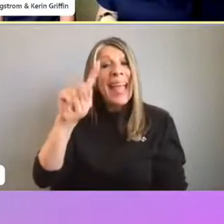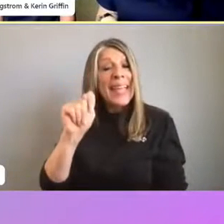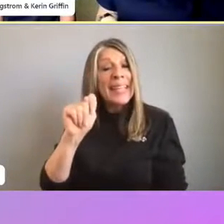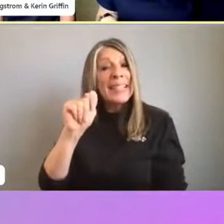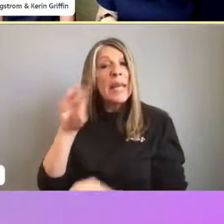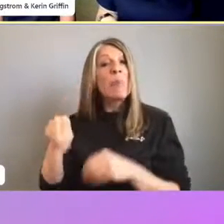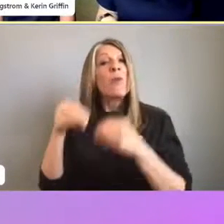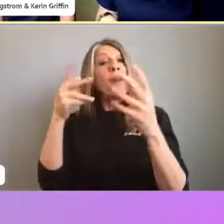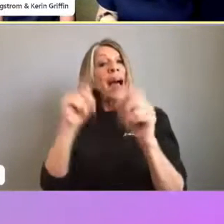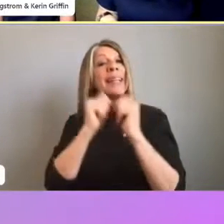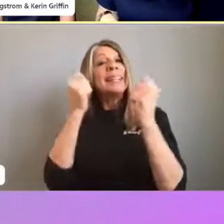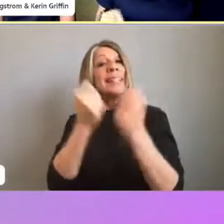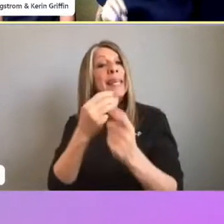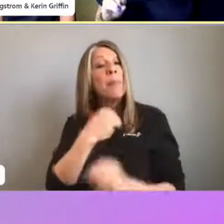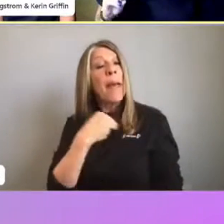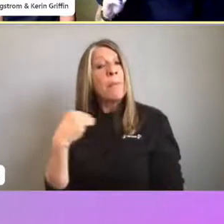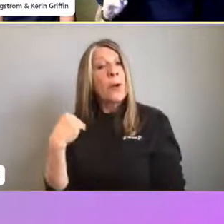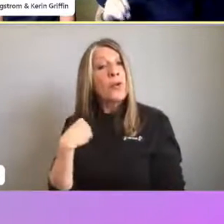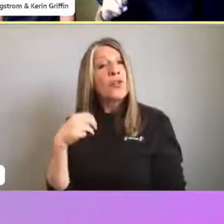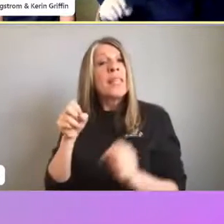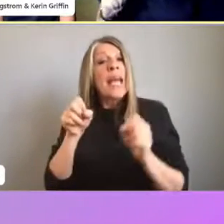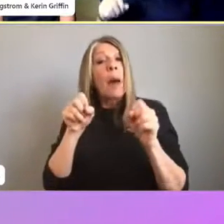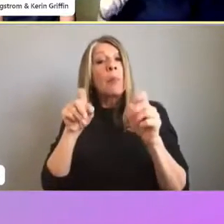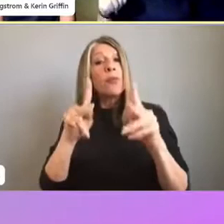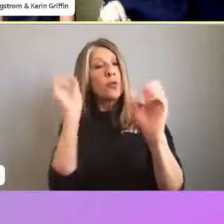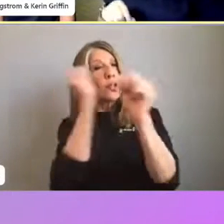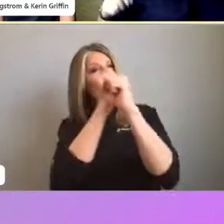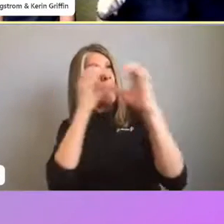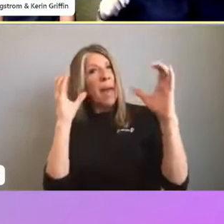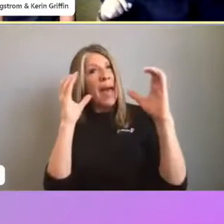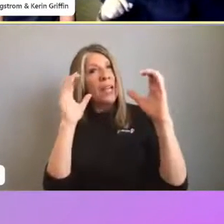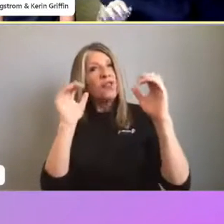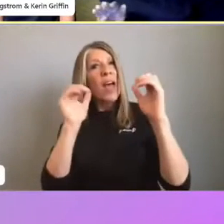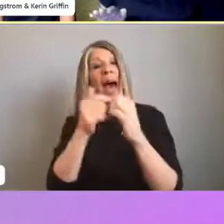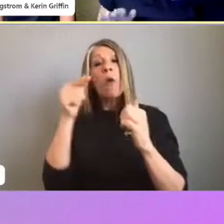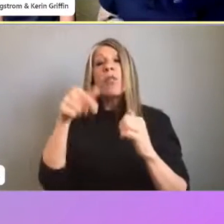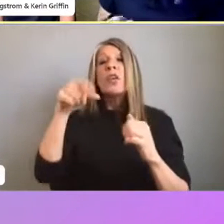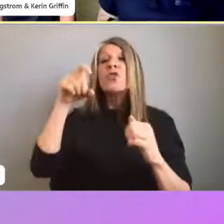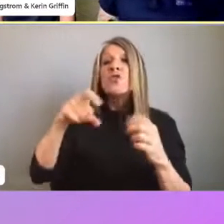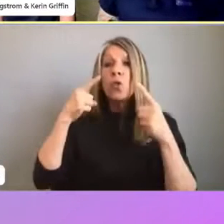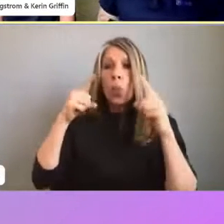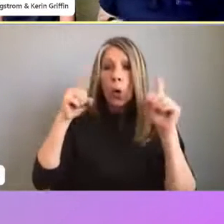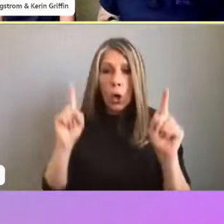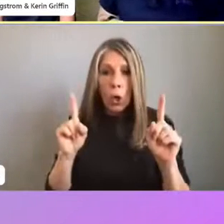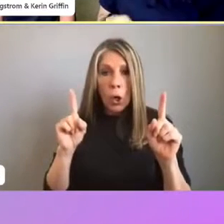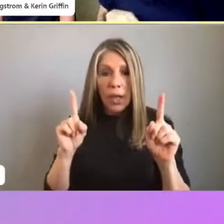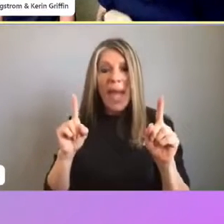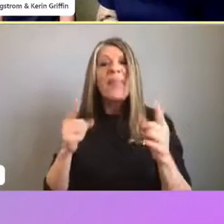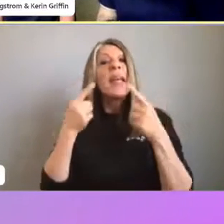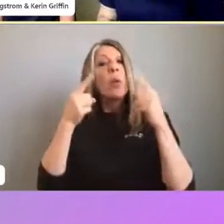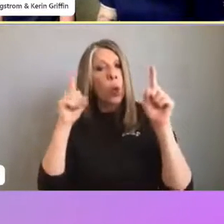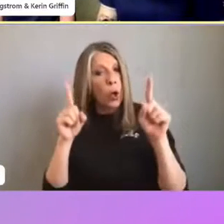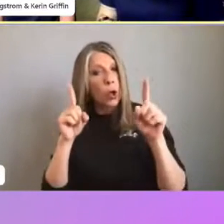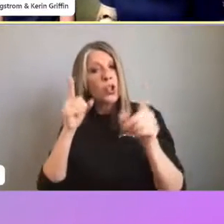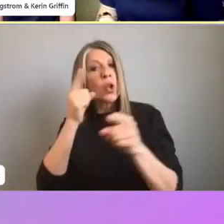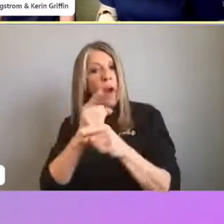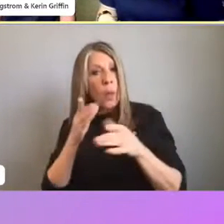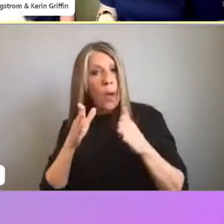team members an opportunity to imagine how this component should work and that it does work correctly.